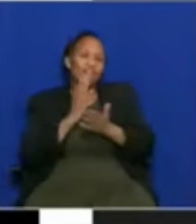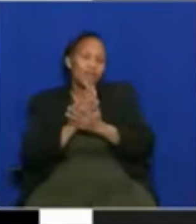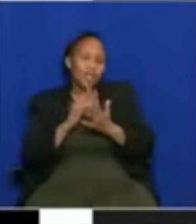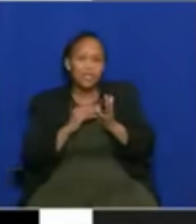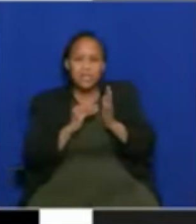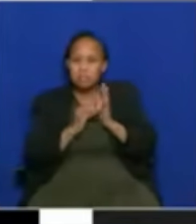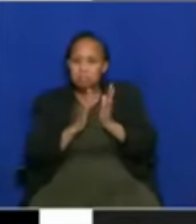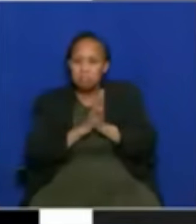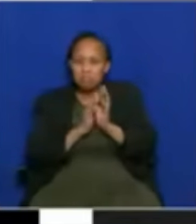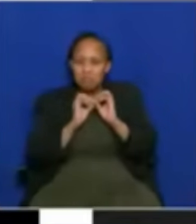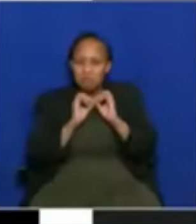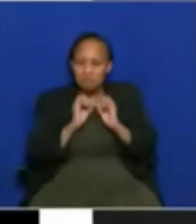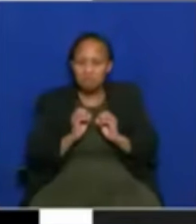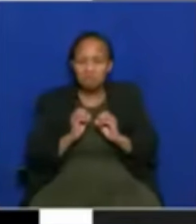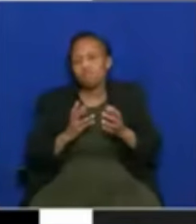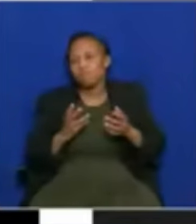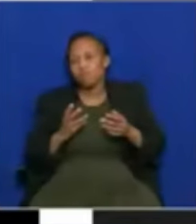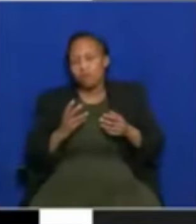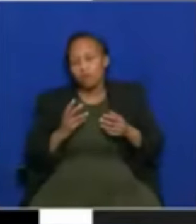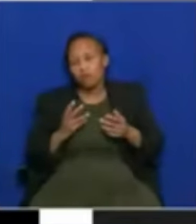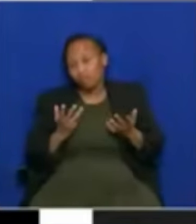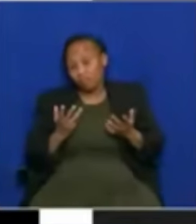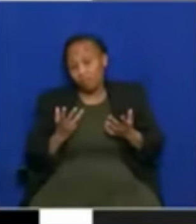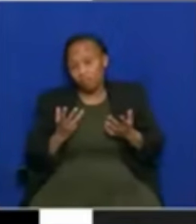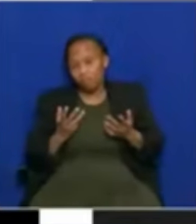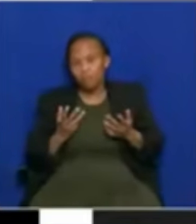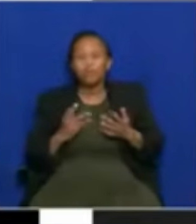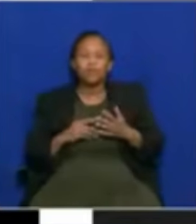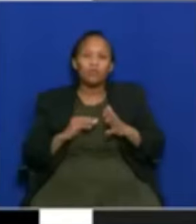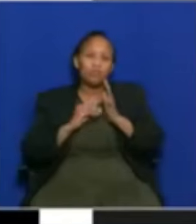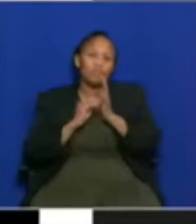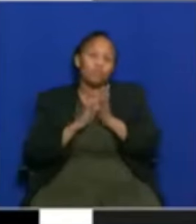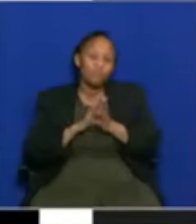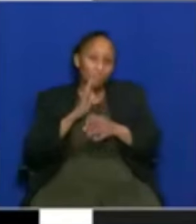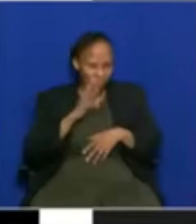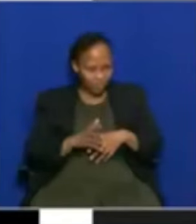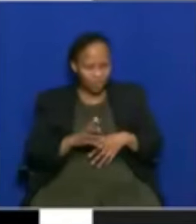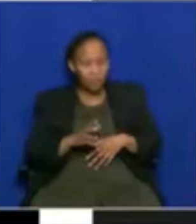I would put it there if she had something to do with it. The fact that it's not there, does it make it wrong?